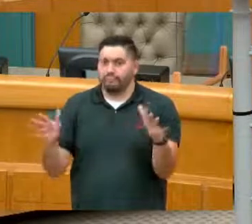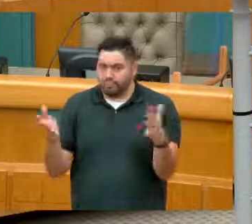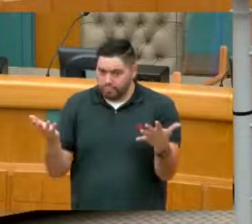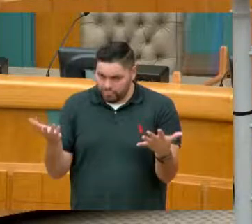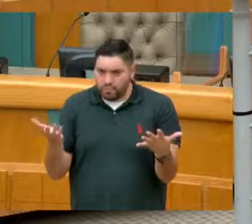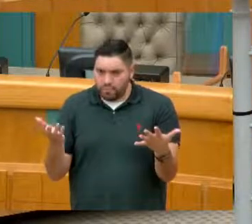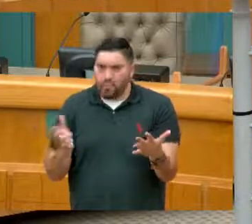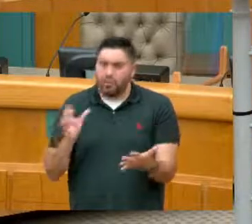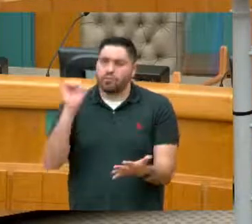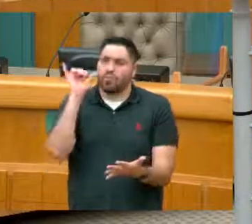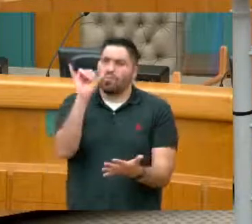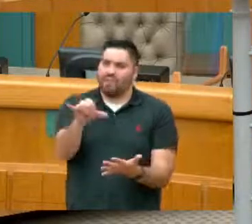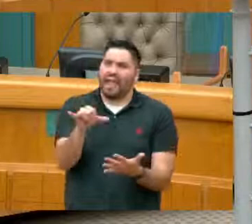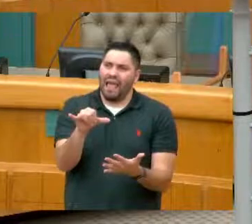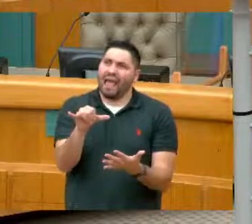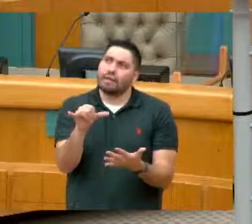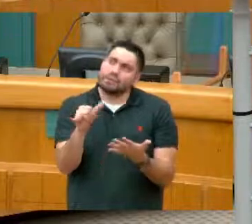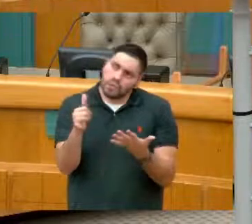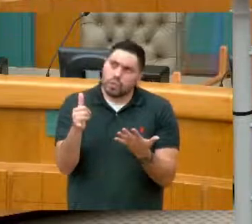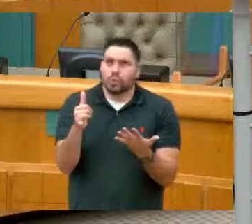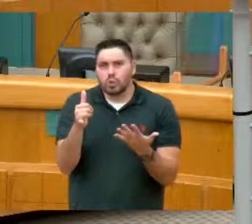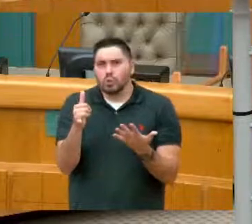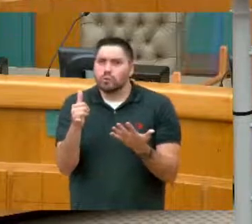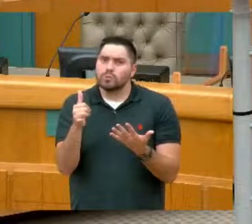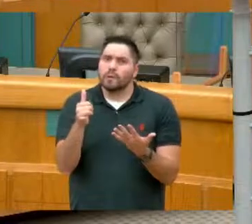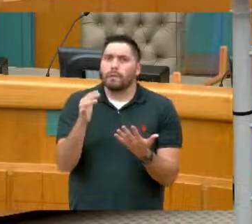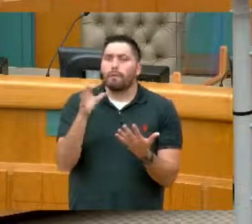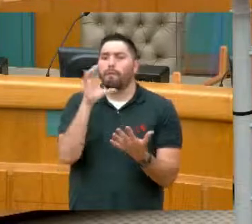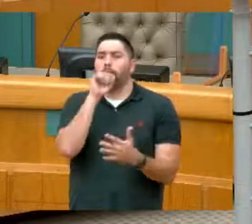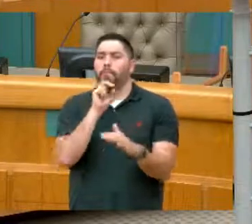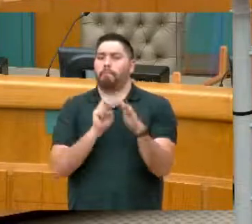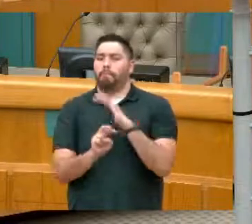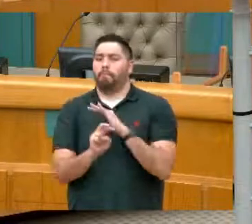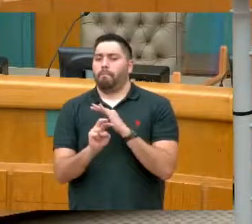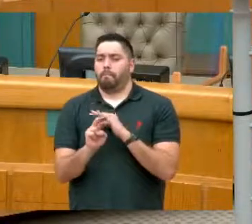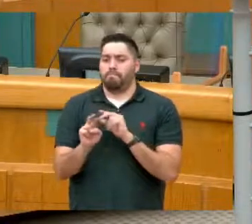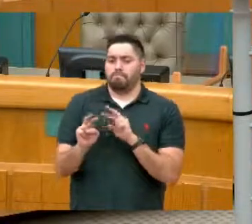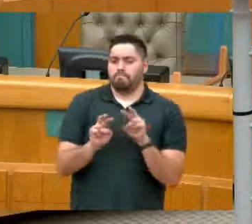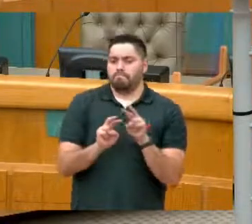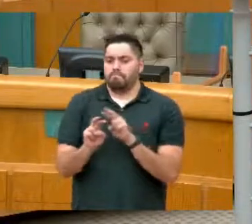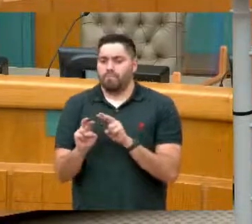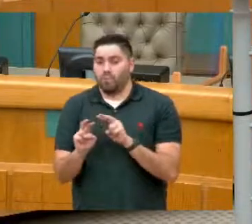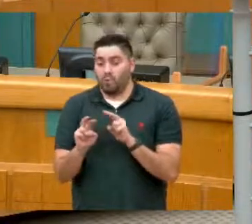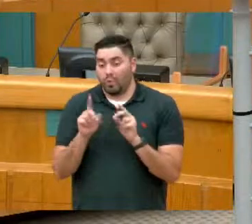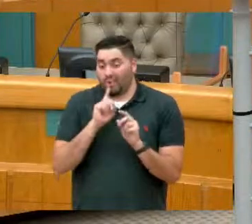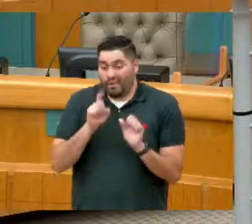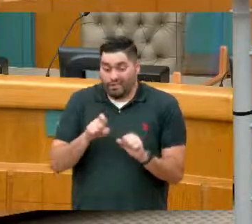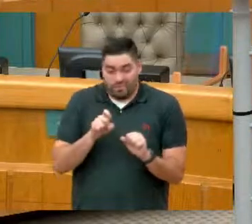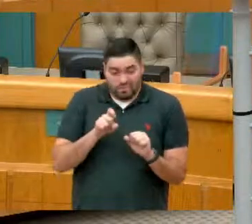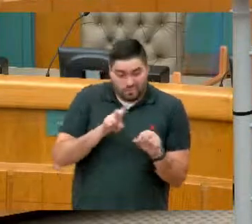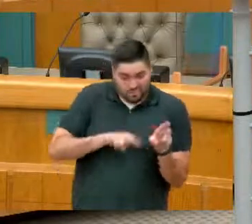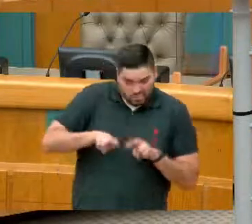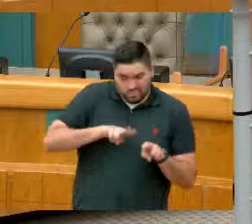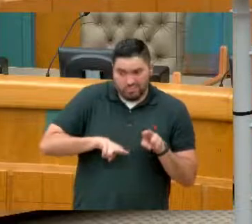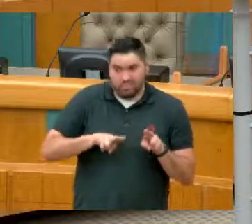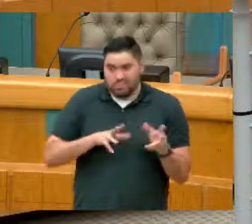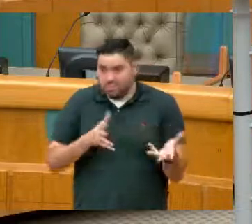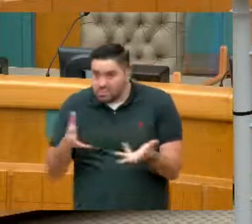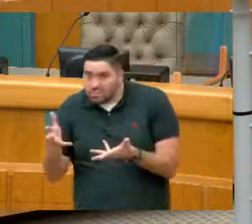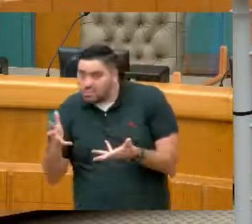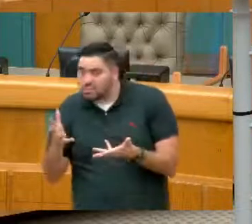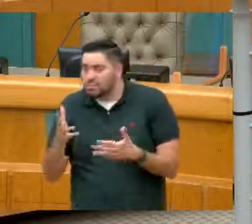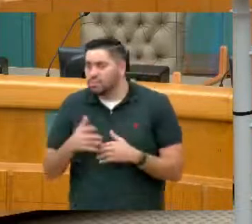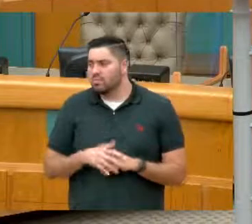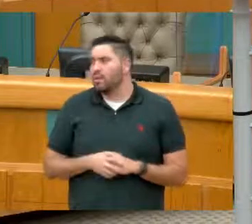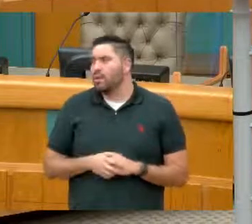we get into more of our winter weather, it's possible that that could lead to an increased transmission rate